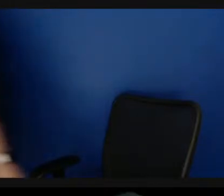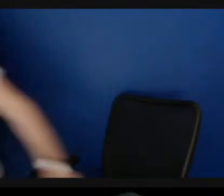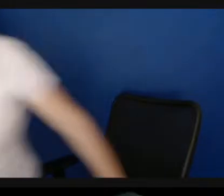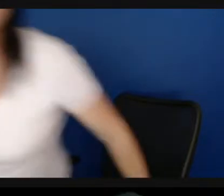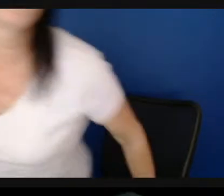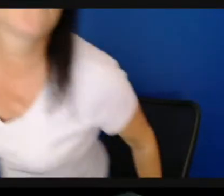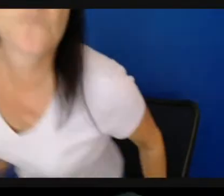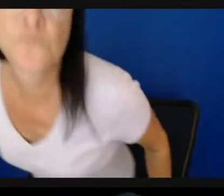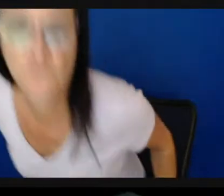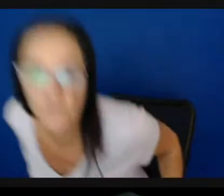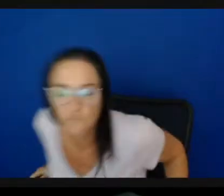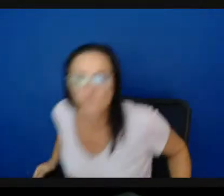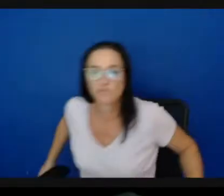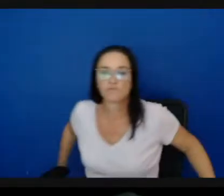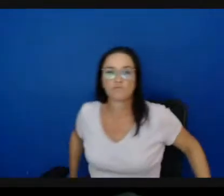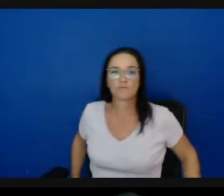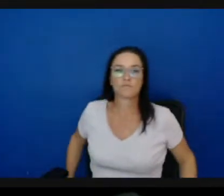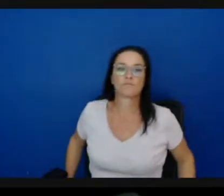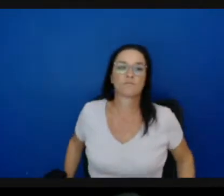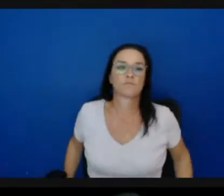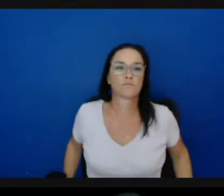Ki'i flow.